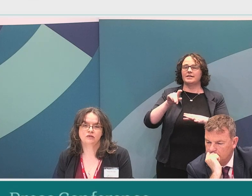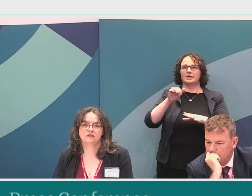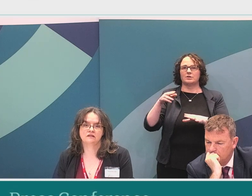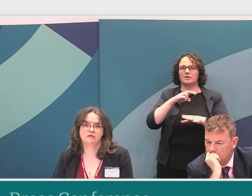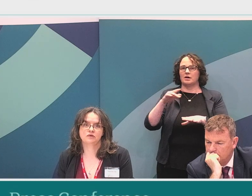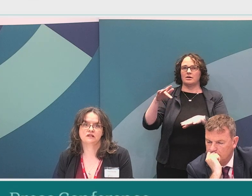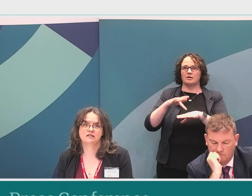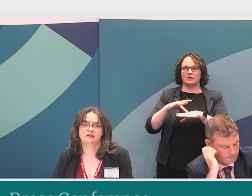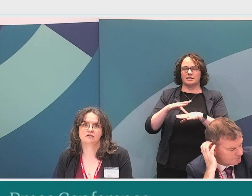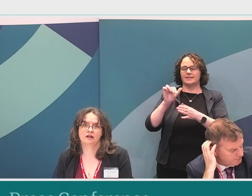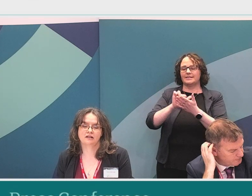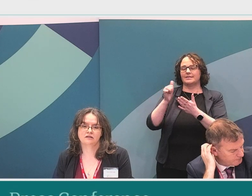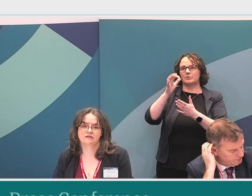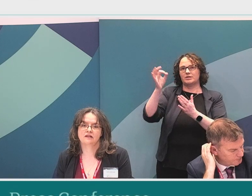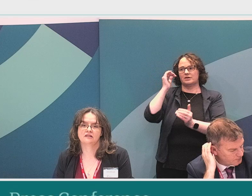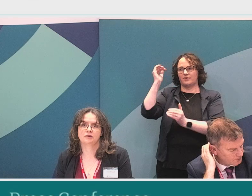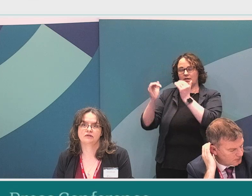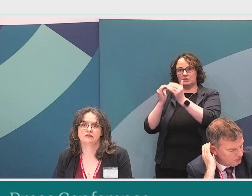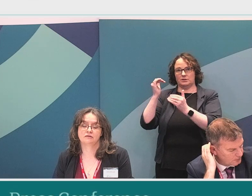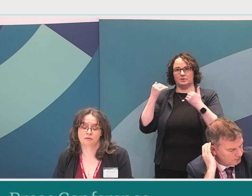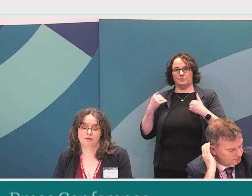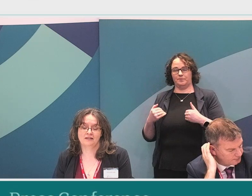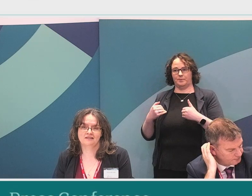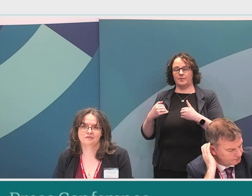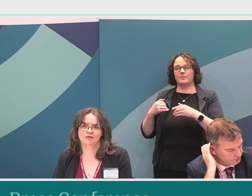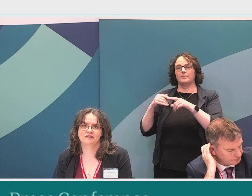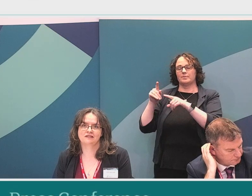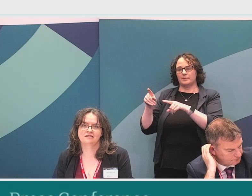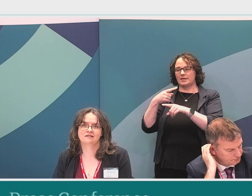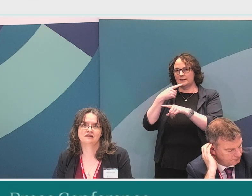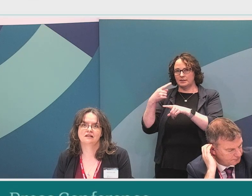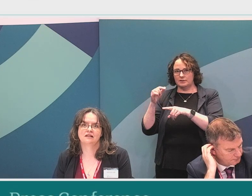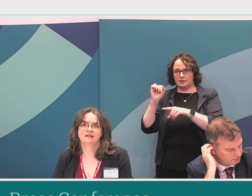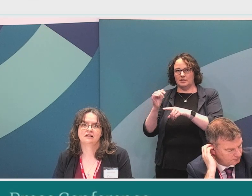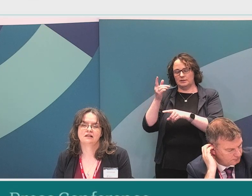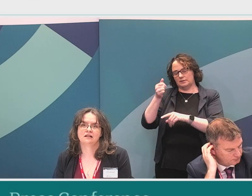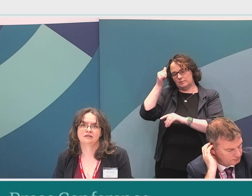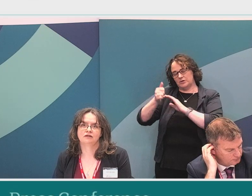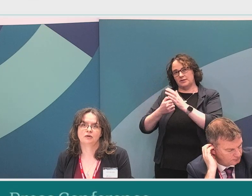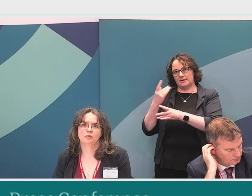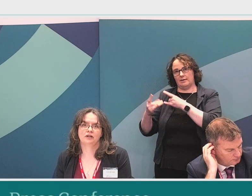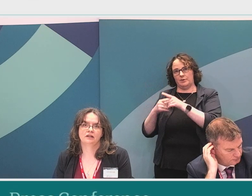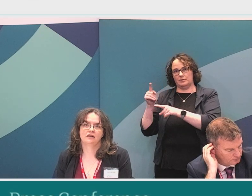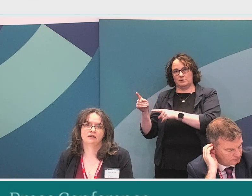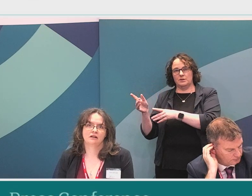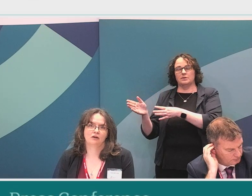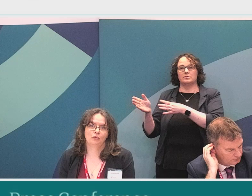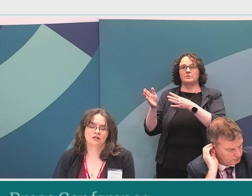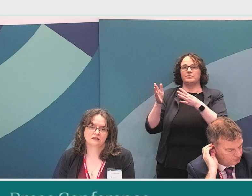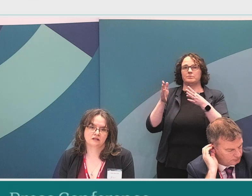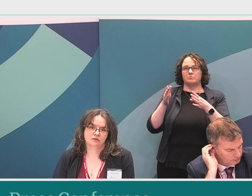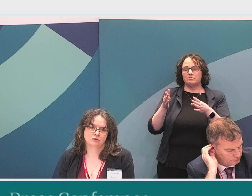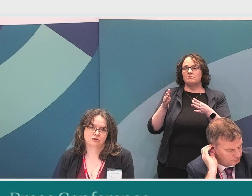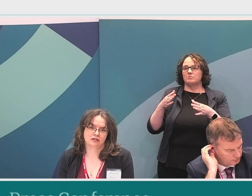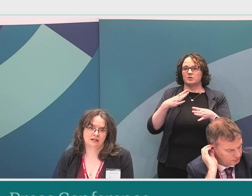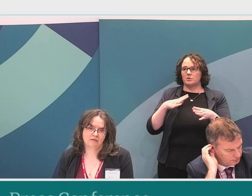with 16% of adults or males experiencing this, and followed by unwanted